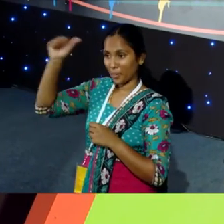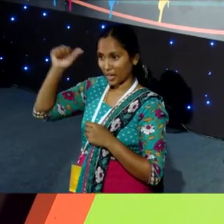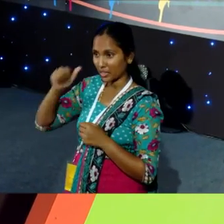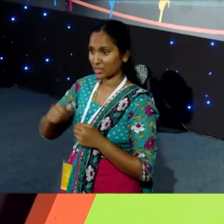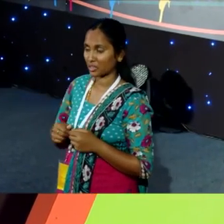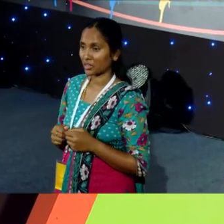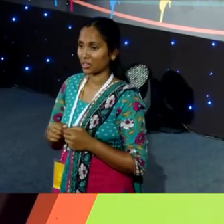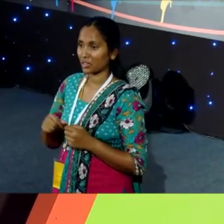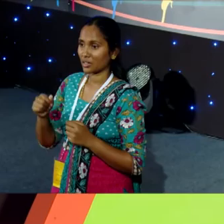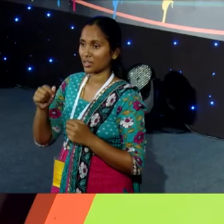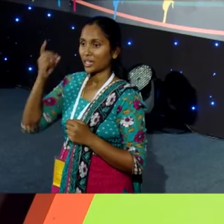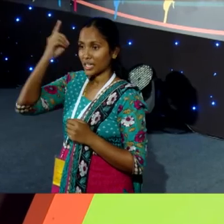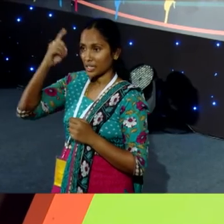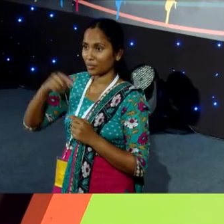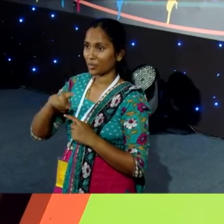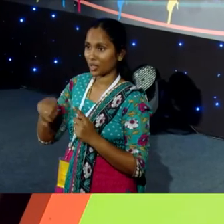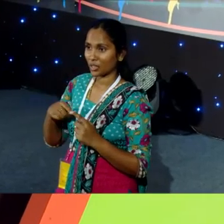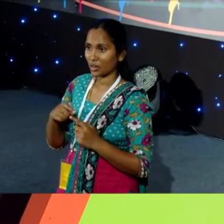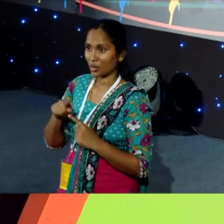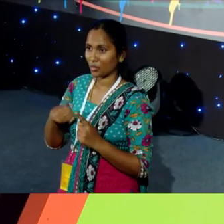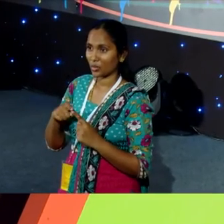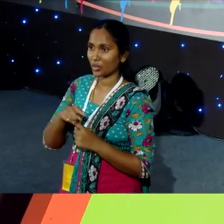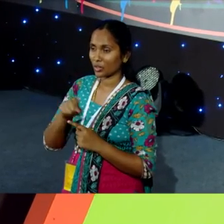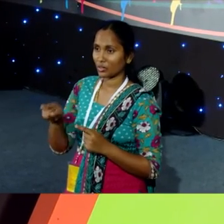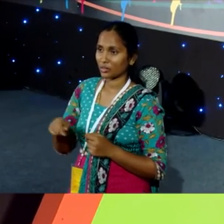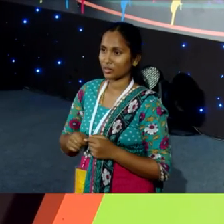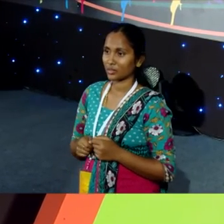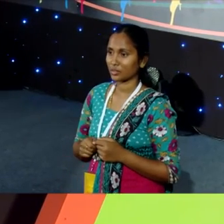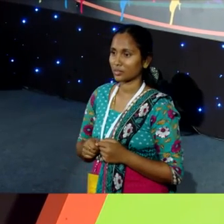essentially your dreaming variety, you all are all psychic.